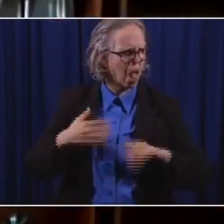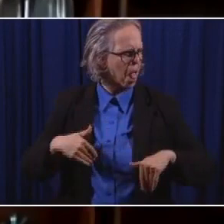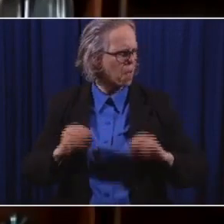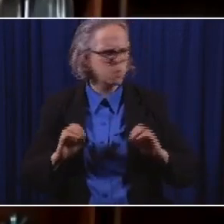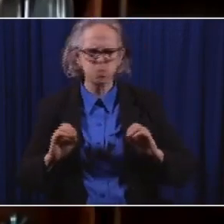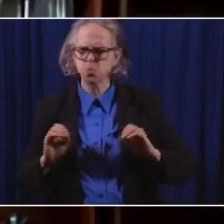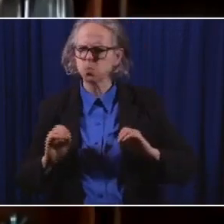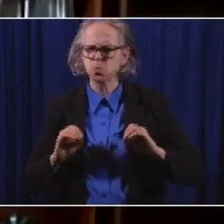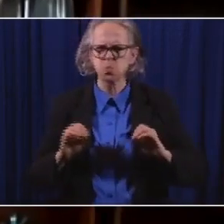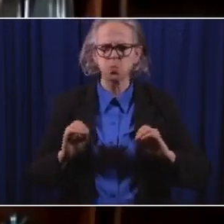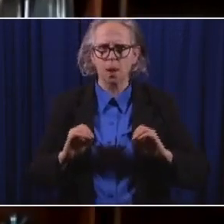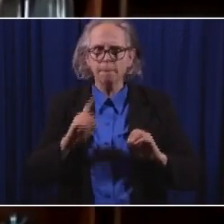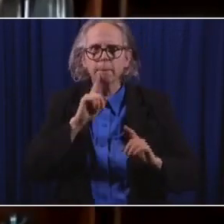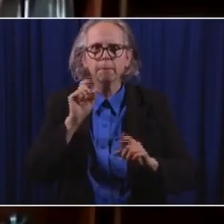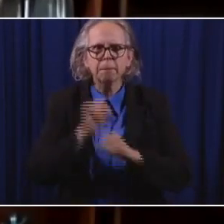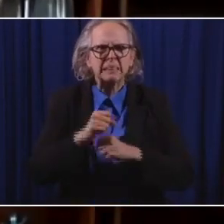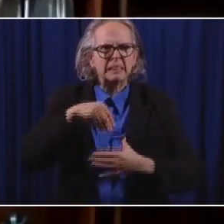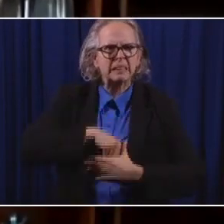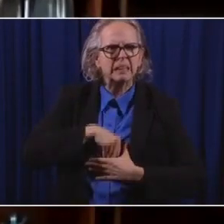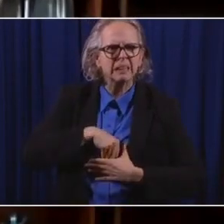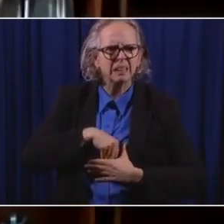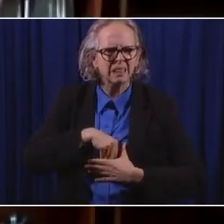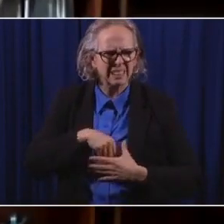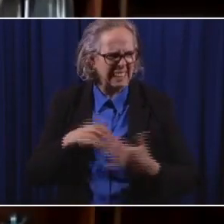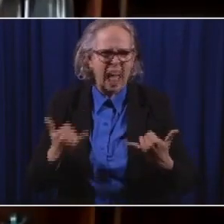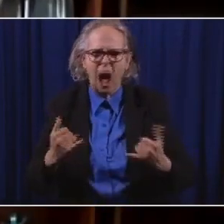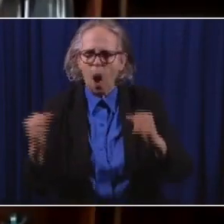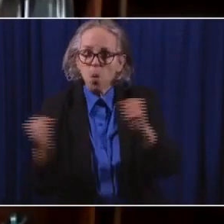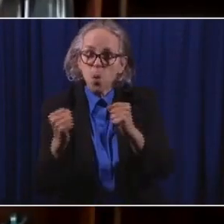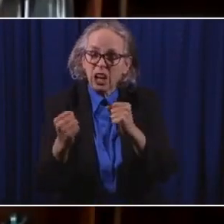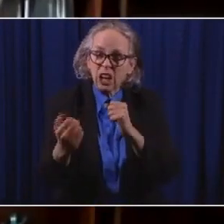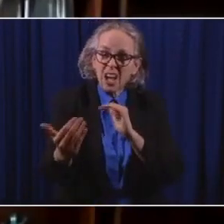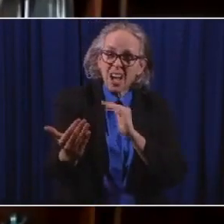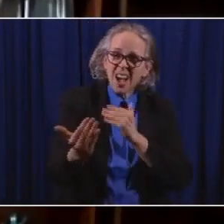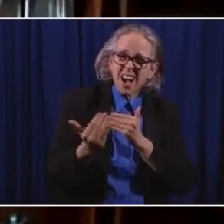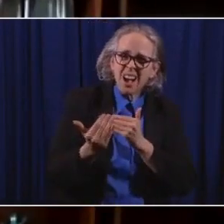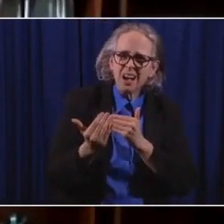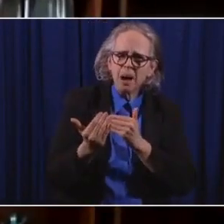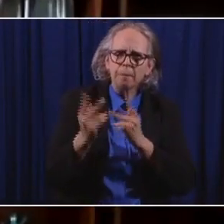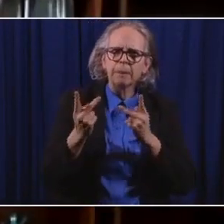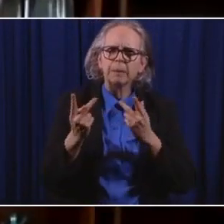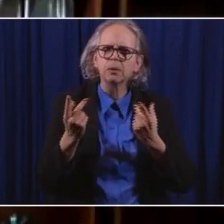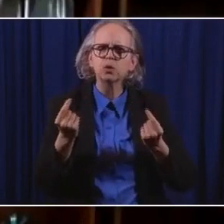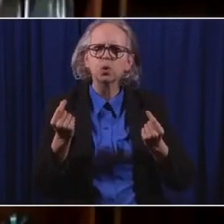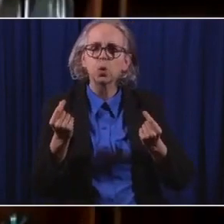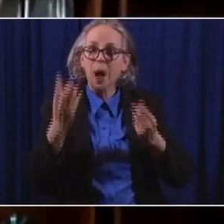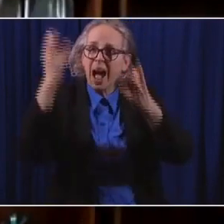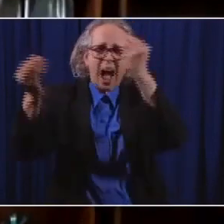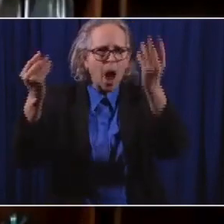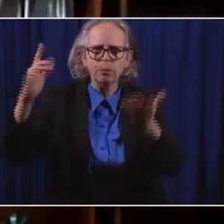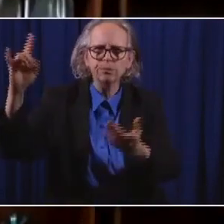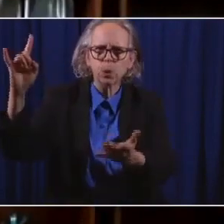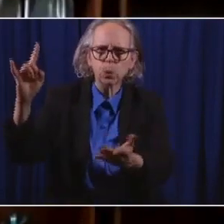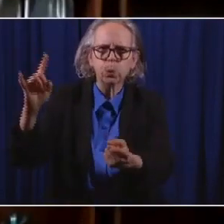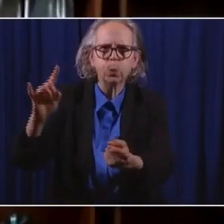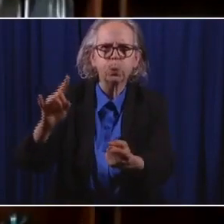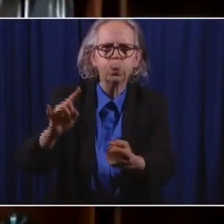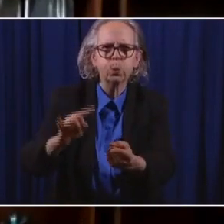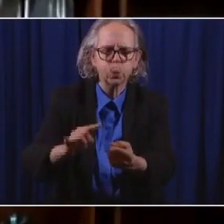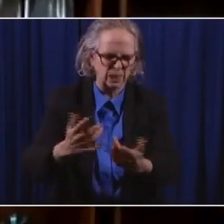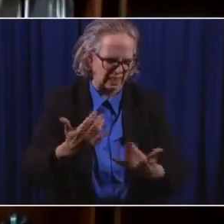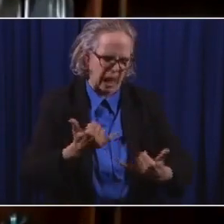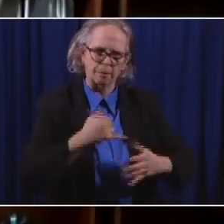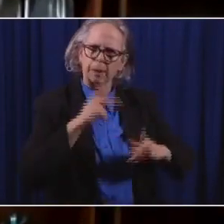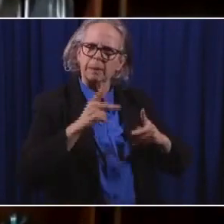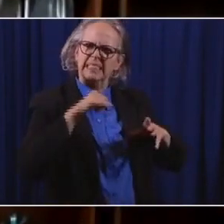because before we could do some of these social events outside, that we really need to maintain those steps that we know that work when you're going to increase your